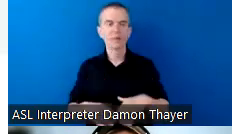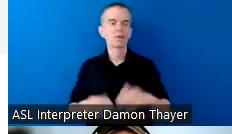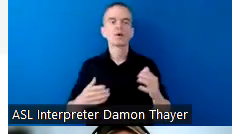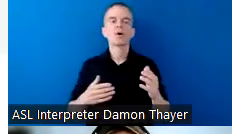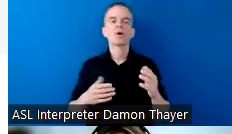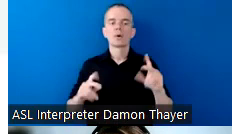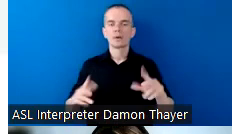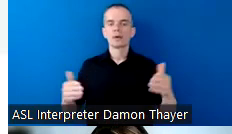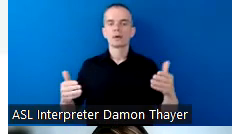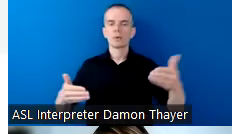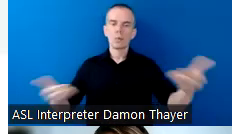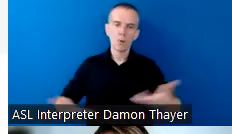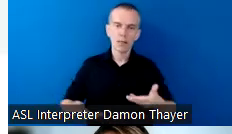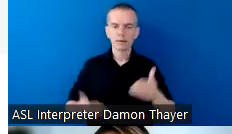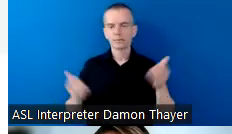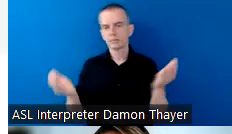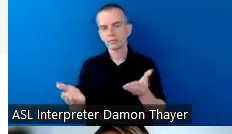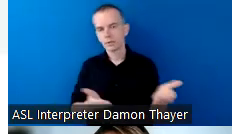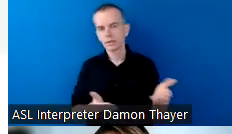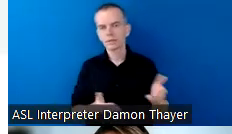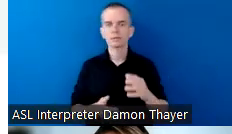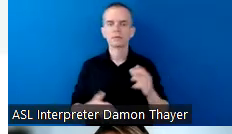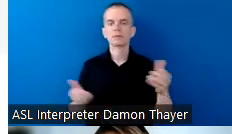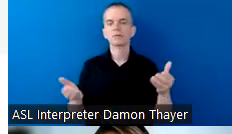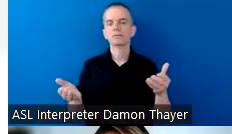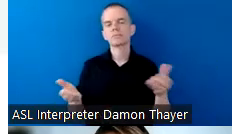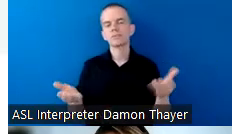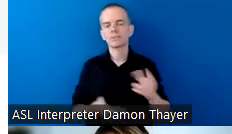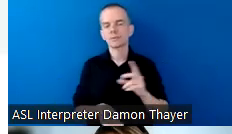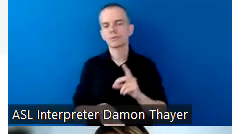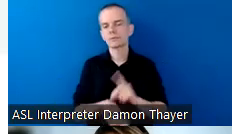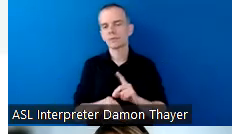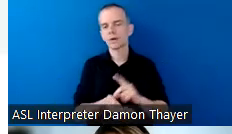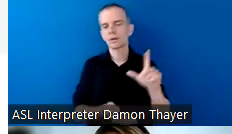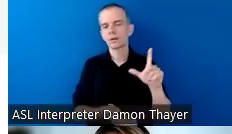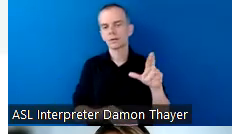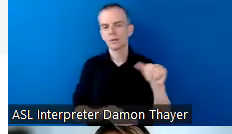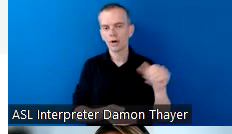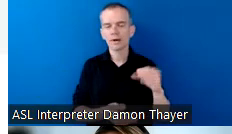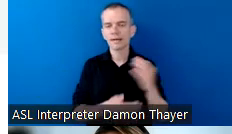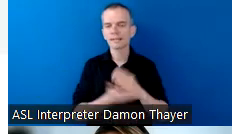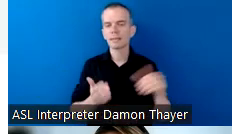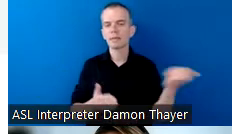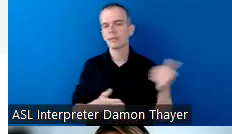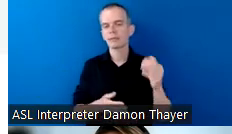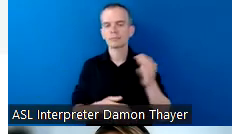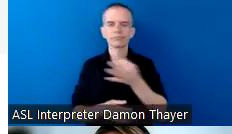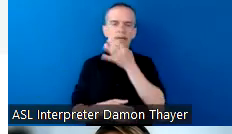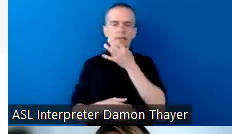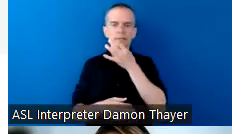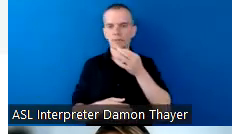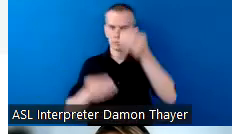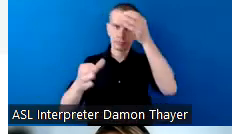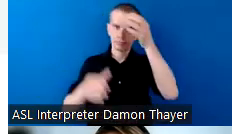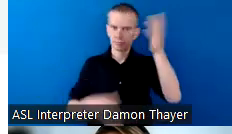We'll be able to do some introductions, introduce Dr. Lara and some of our subject matter experts with us today.